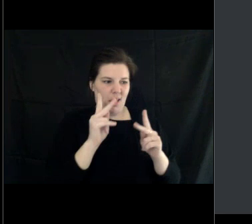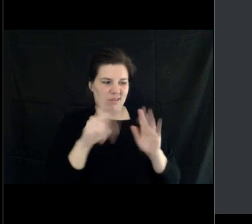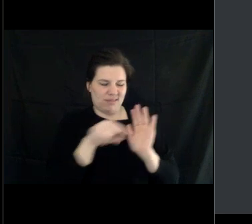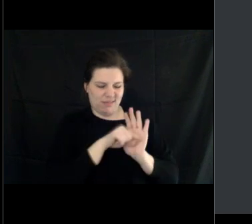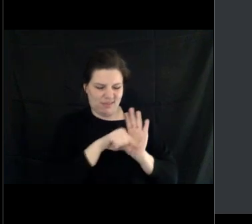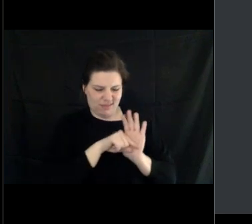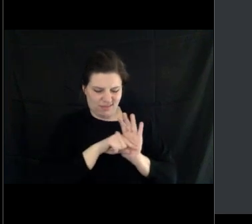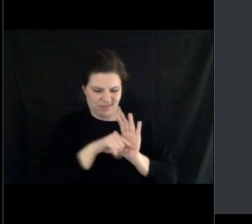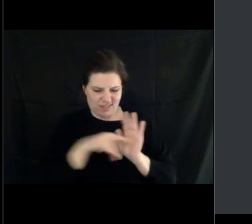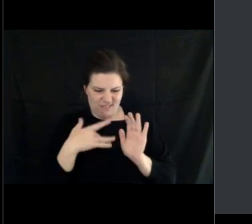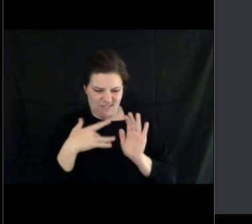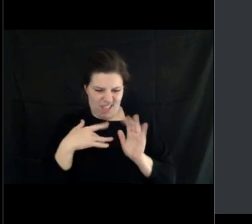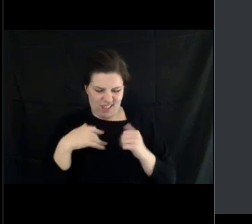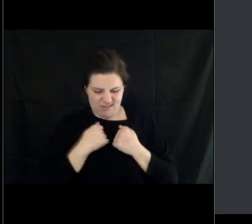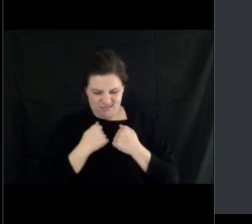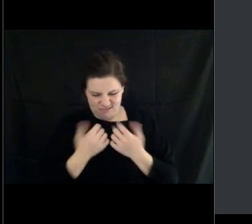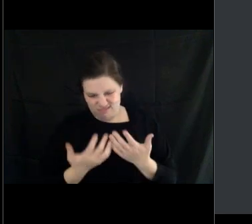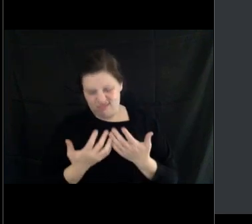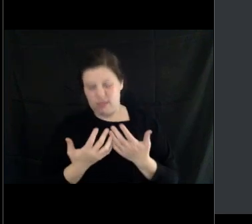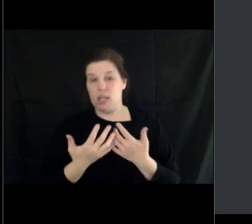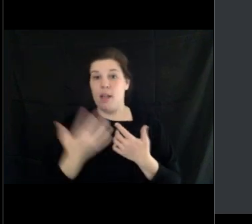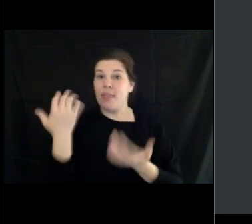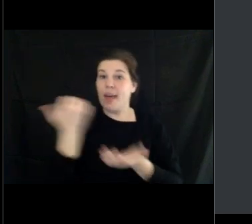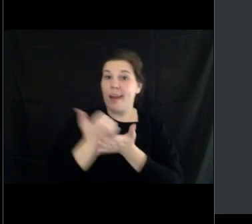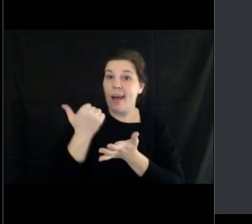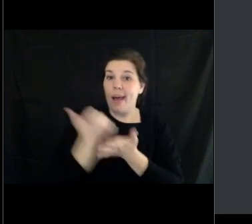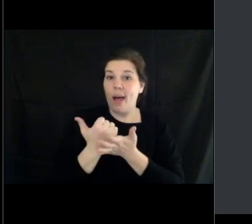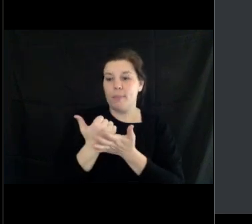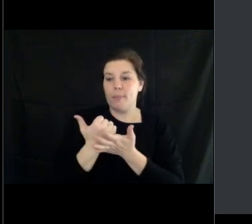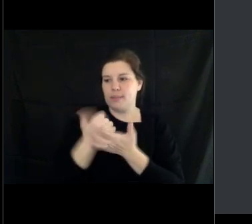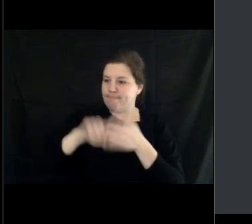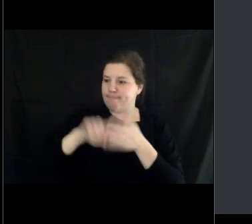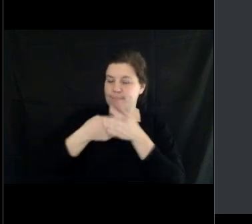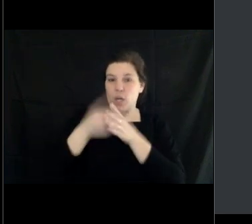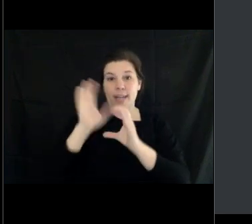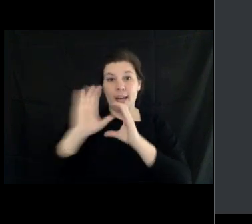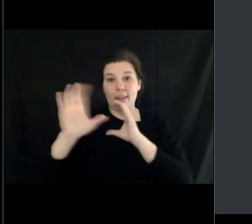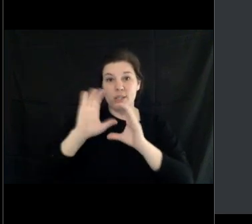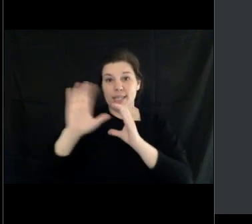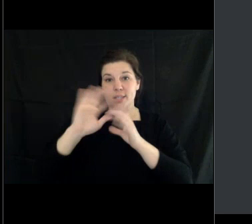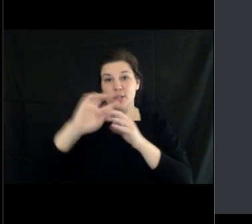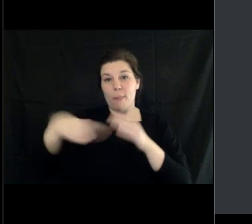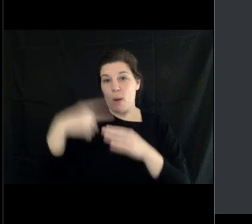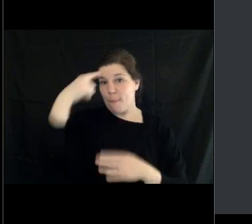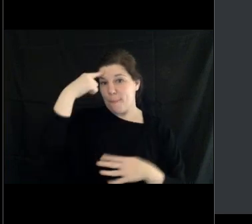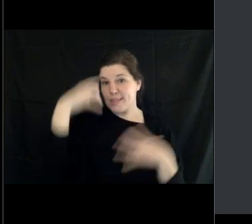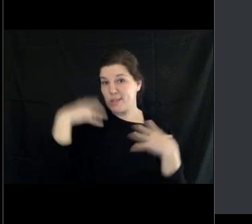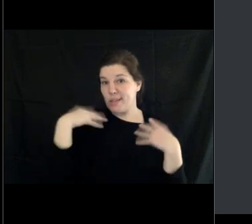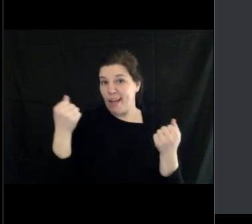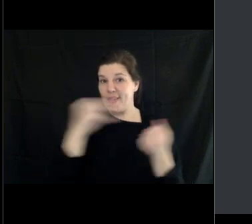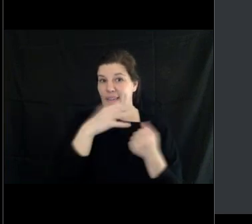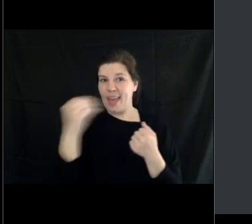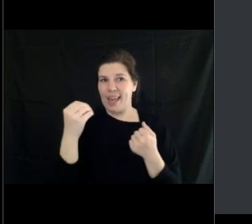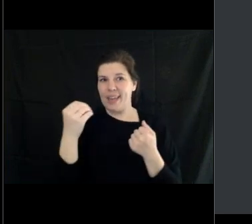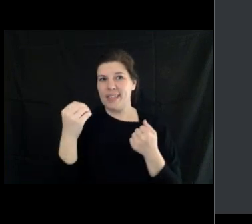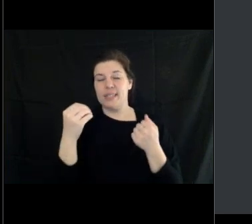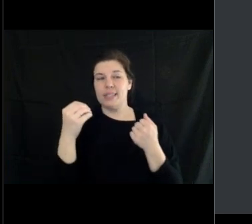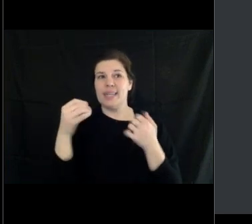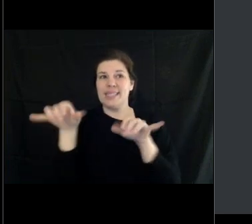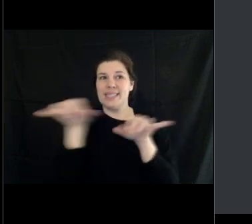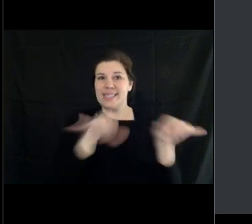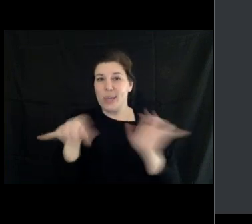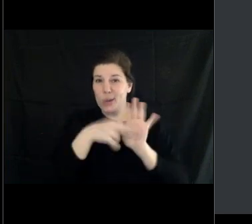helped destigmatize the conversation around mental health and break down stereotypes.